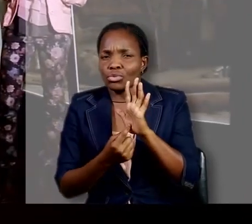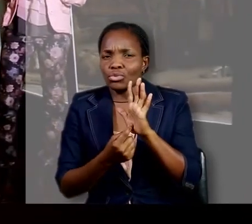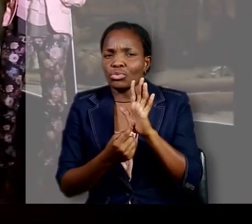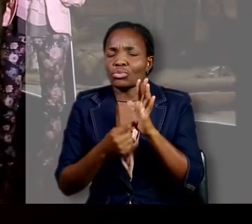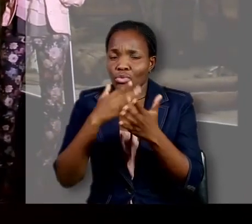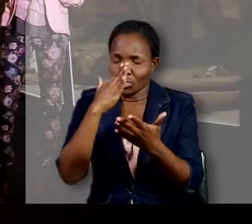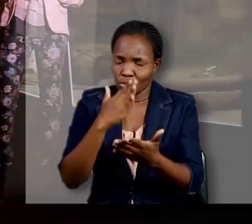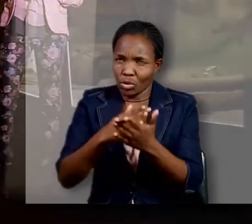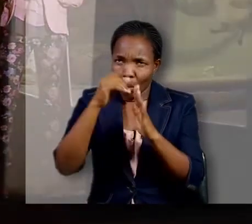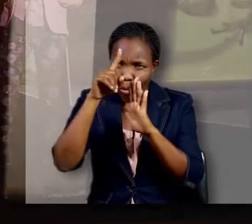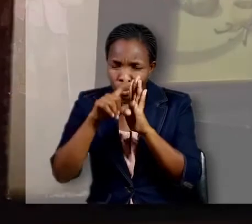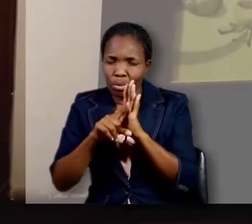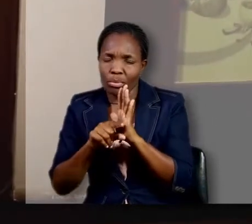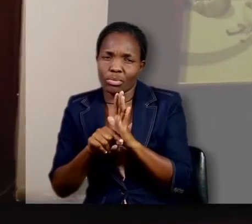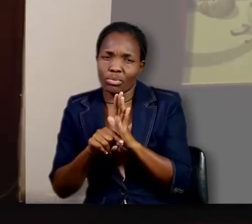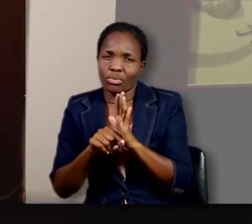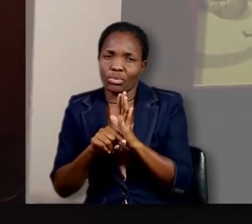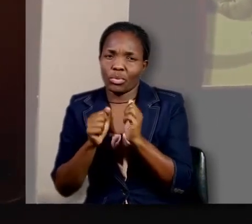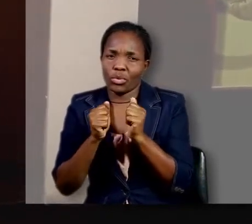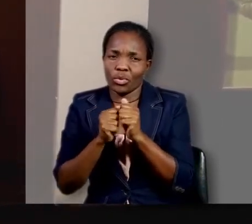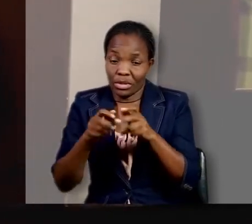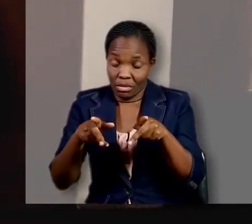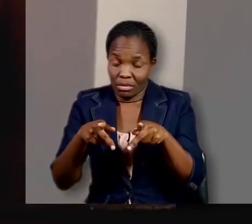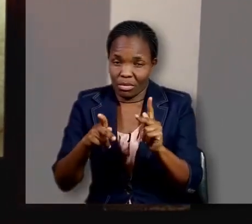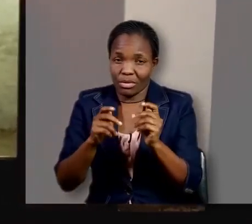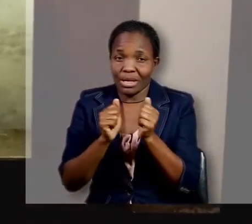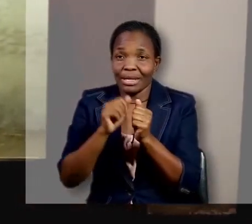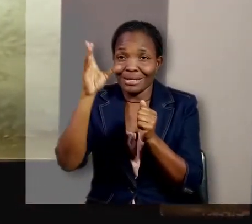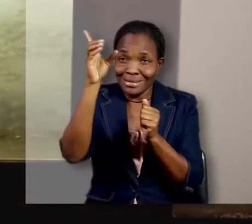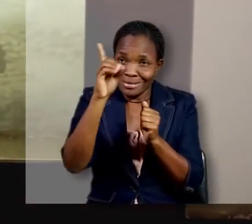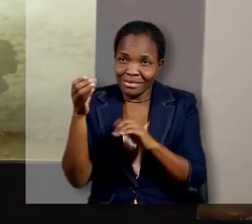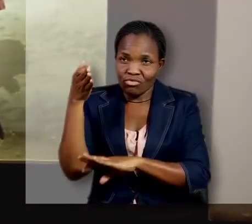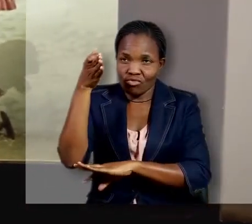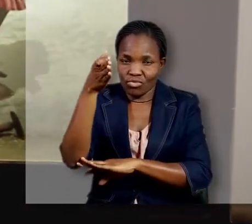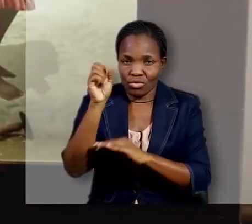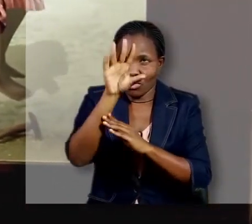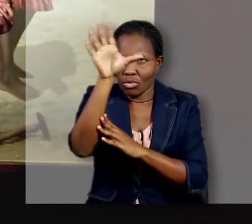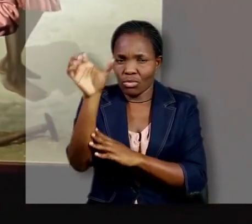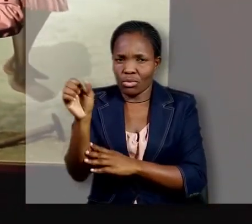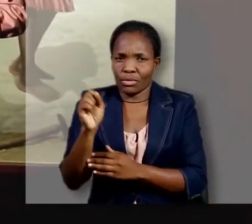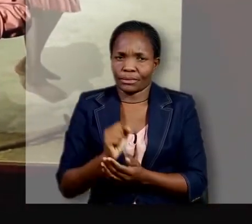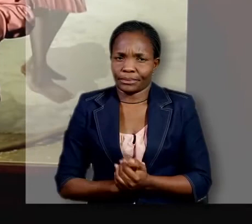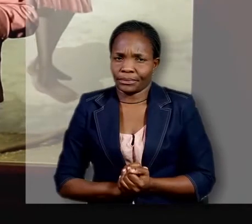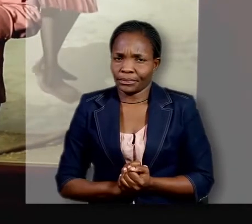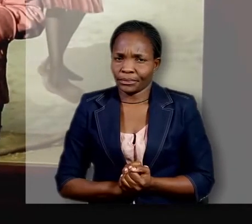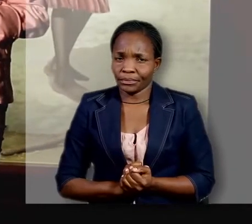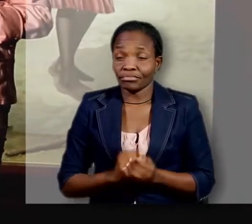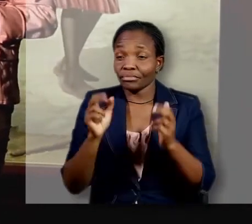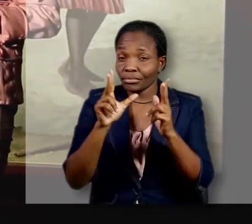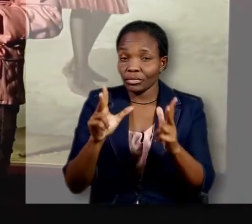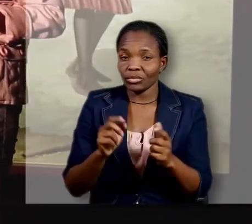Africa. So viewers, here's the problem with Africa's politics. They say when in